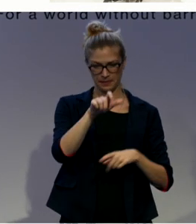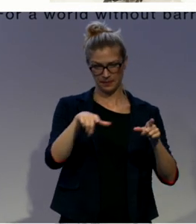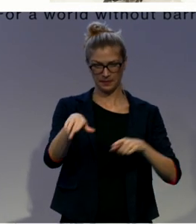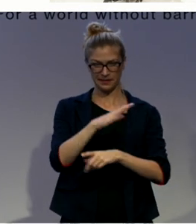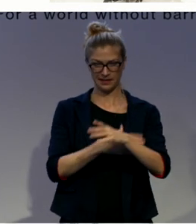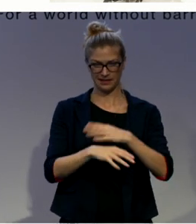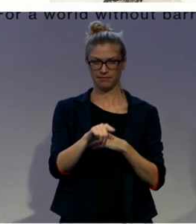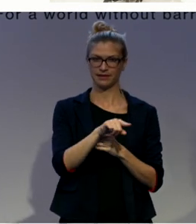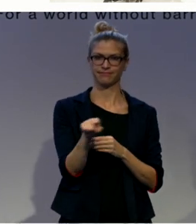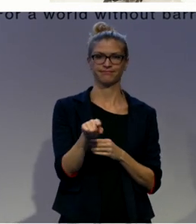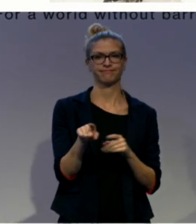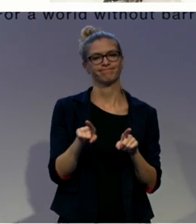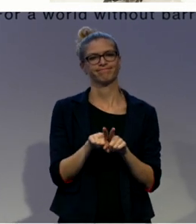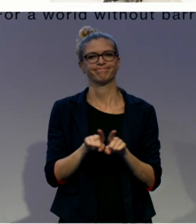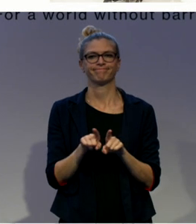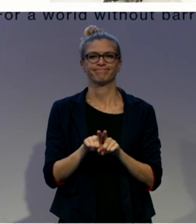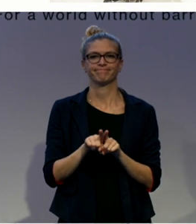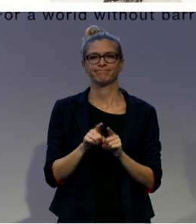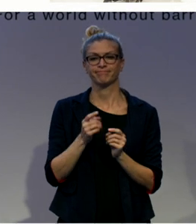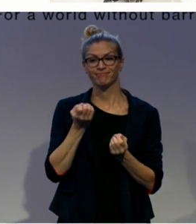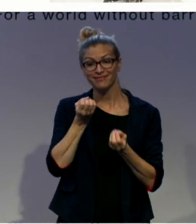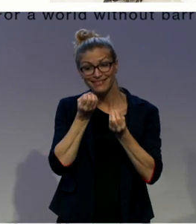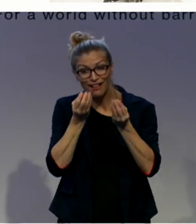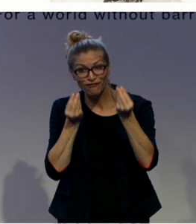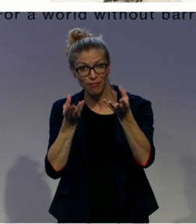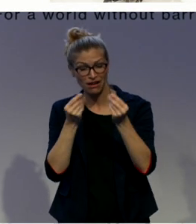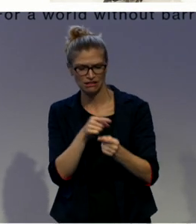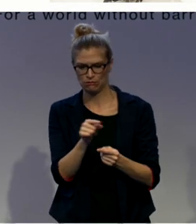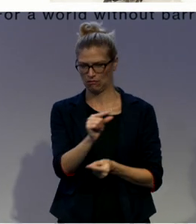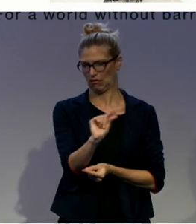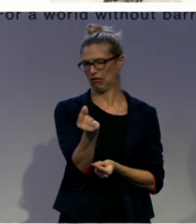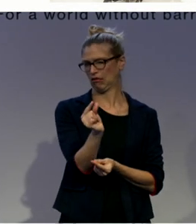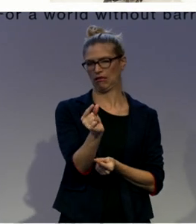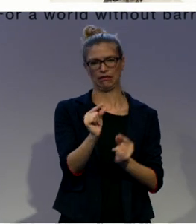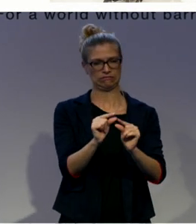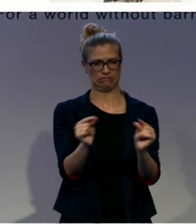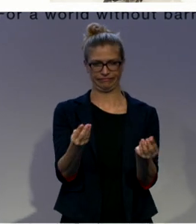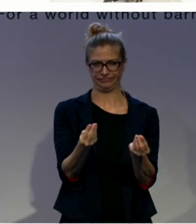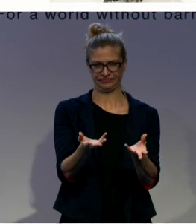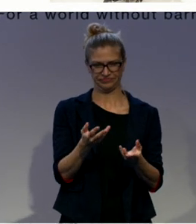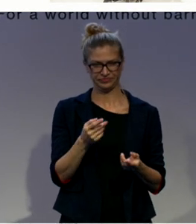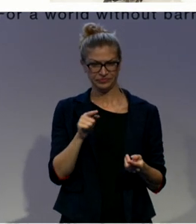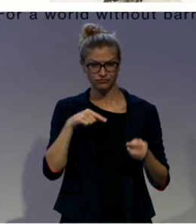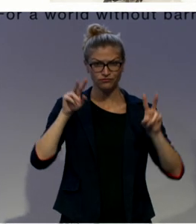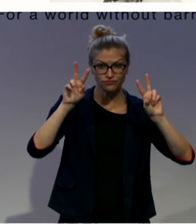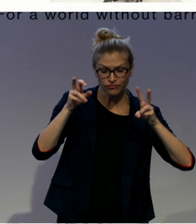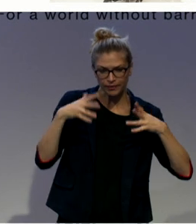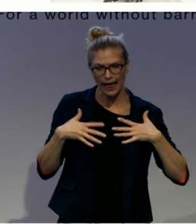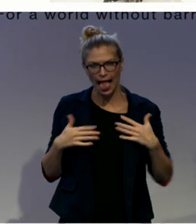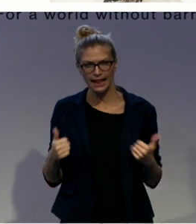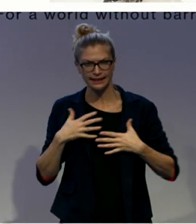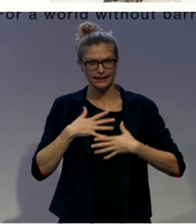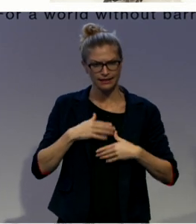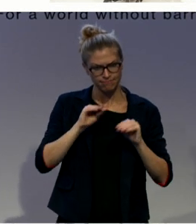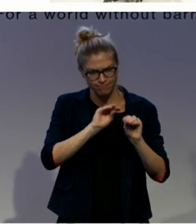limited information to receive the information and adequate welfare services. People with severe